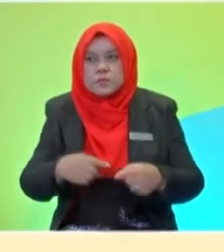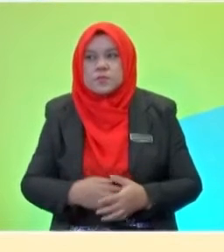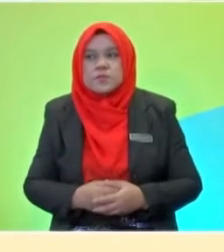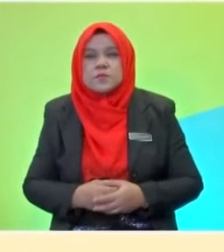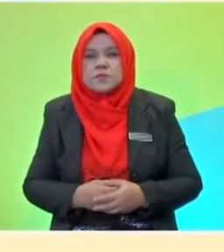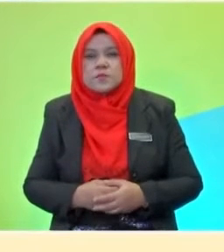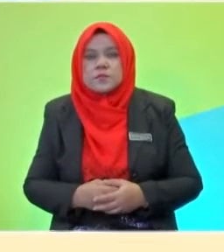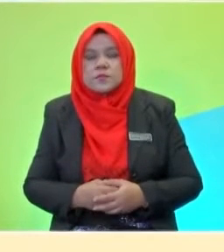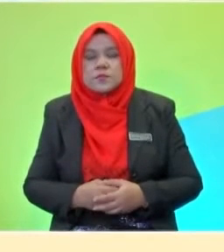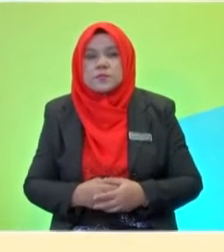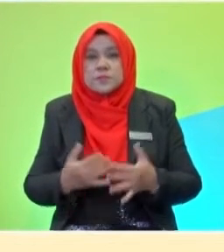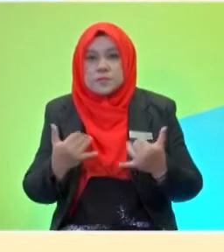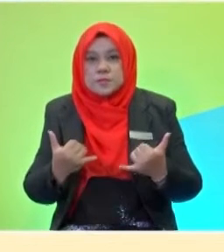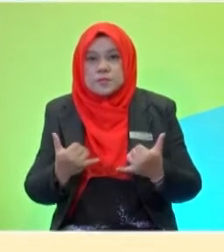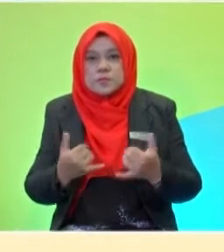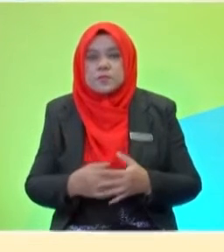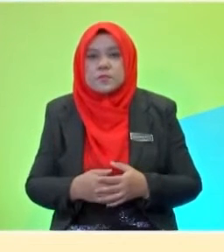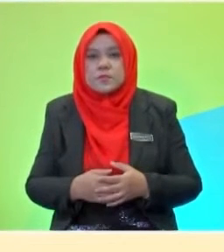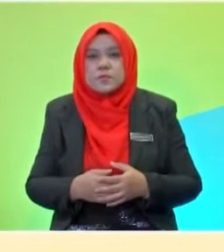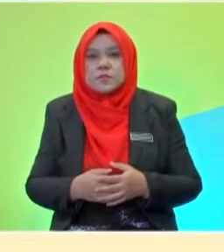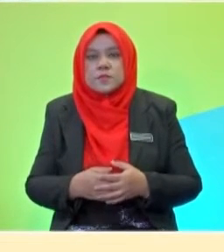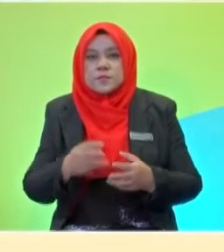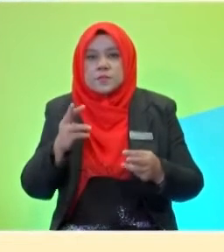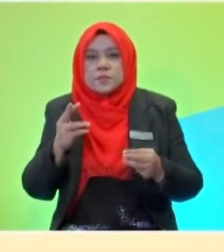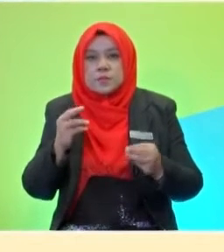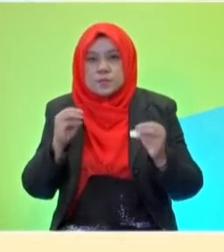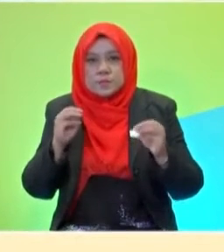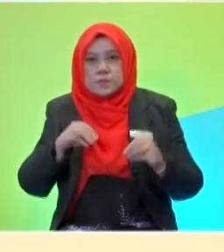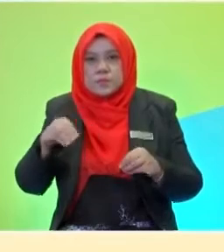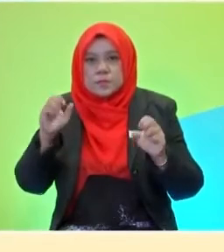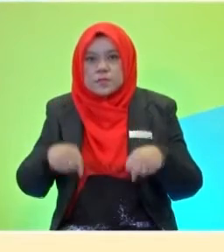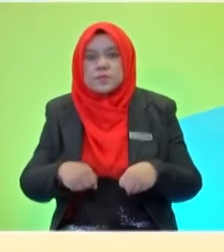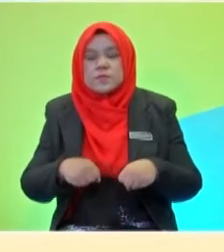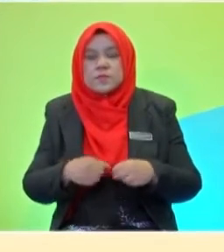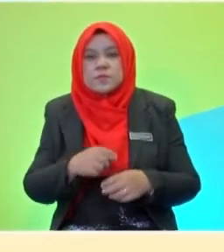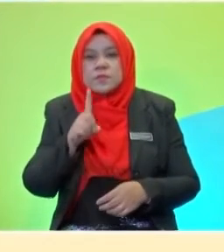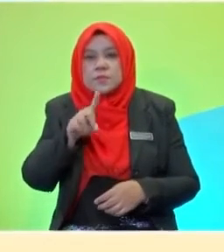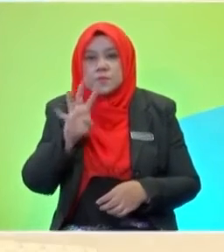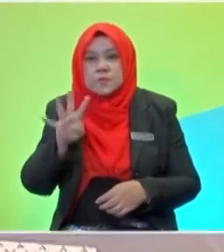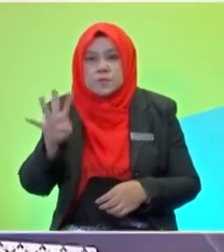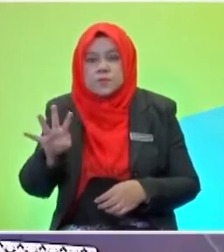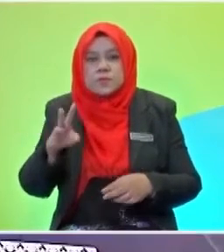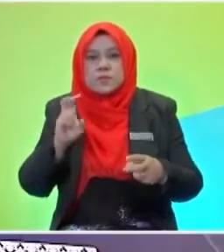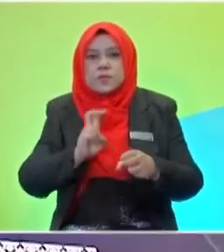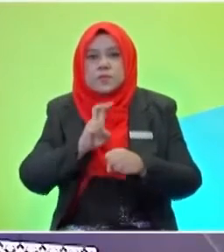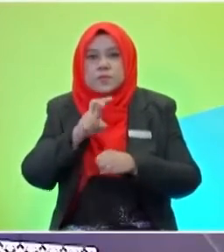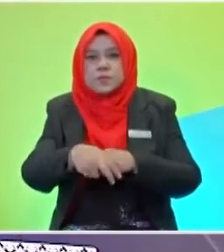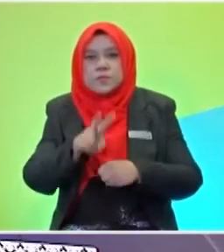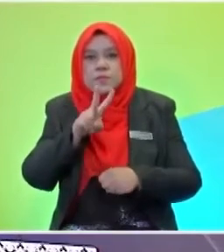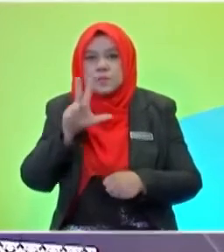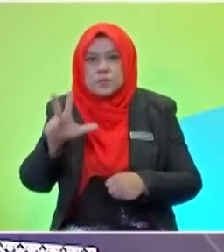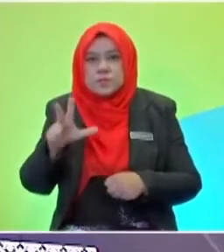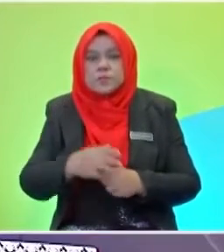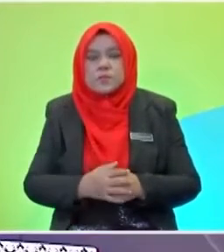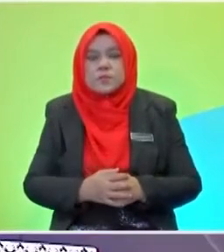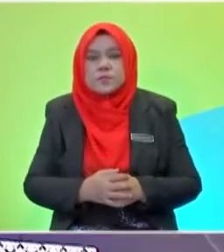So here the kids can do standard written method, Chris. Okay. So they can take 144 times with 23.